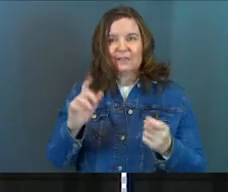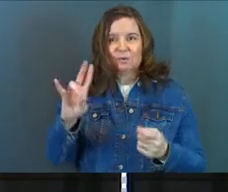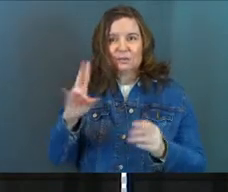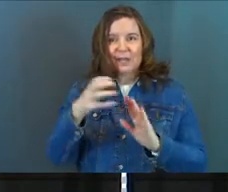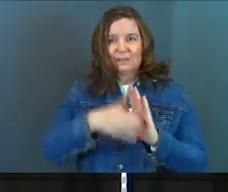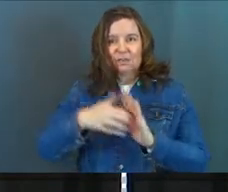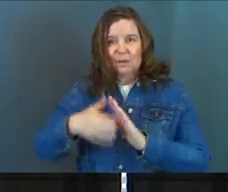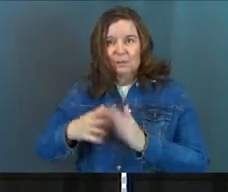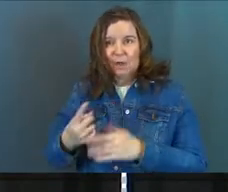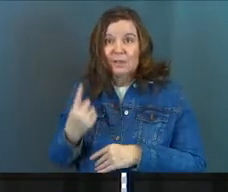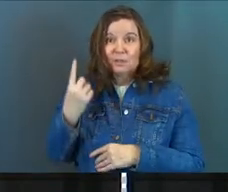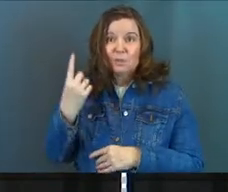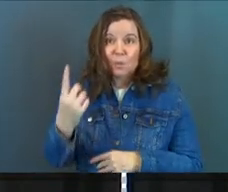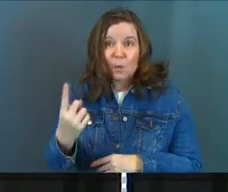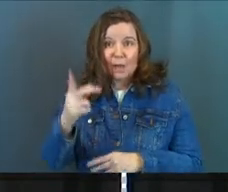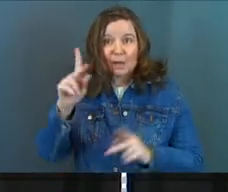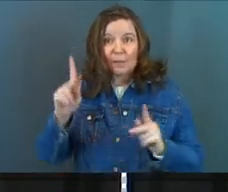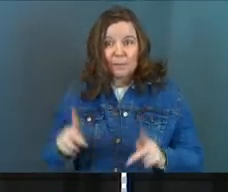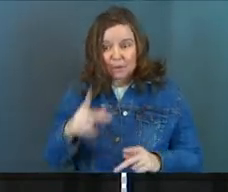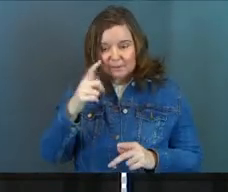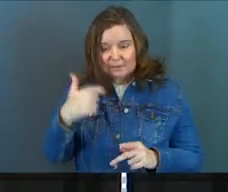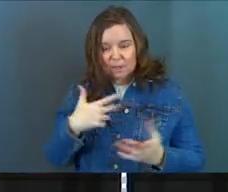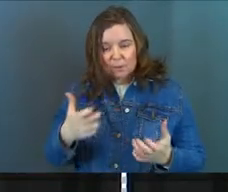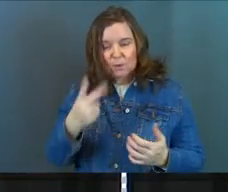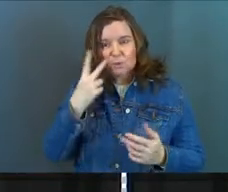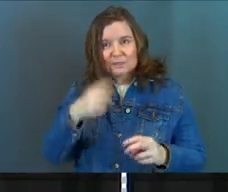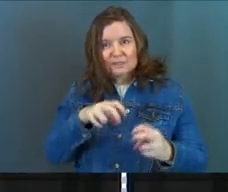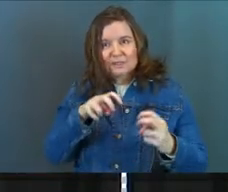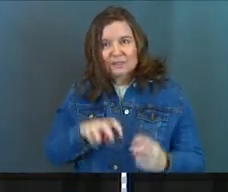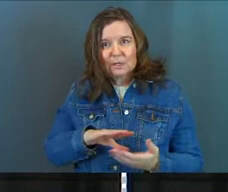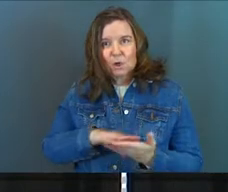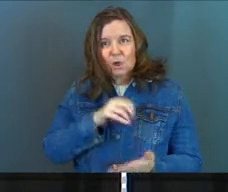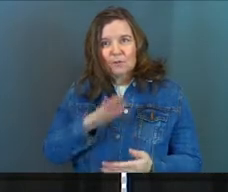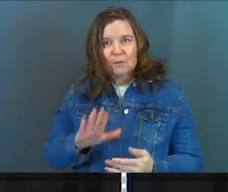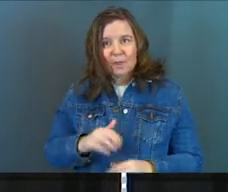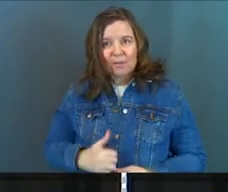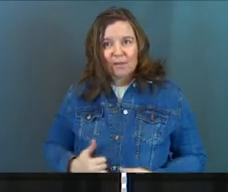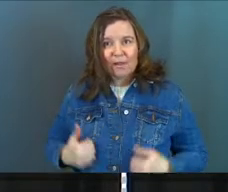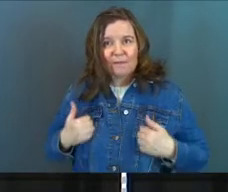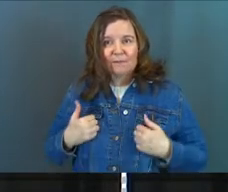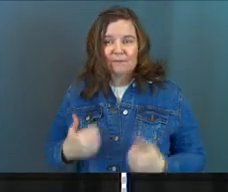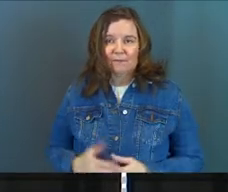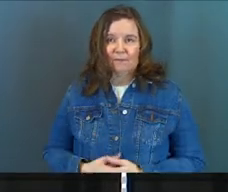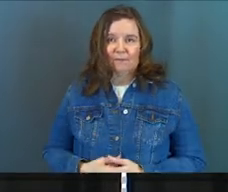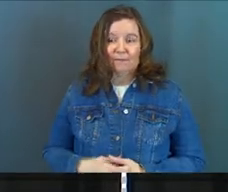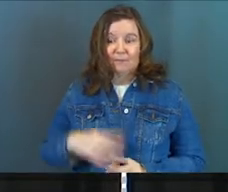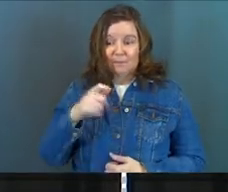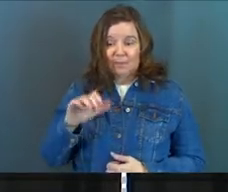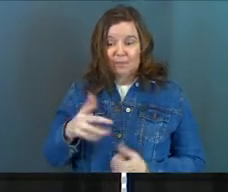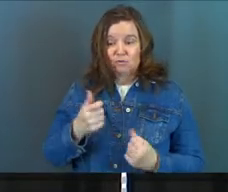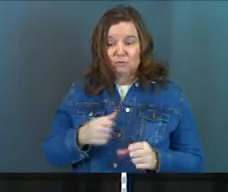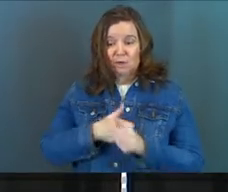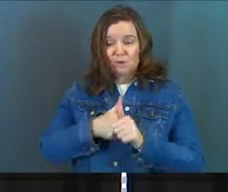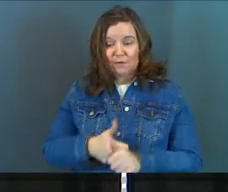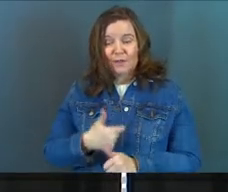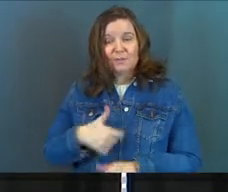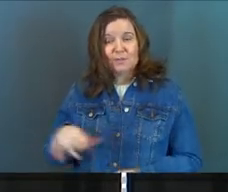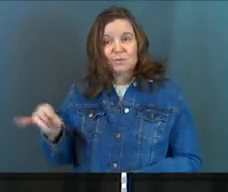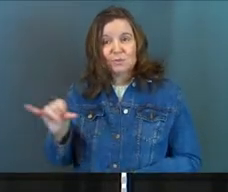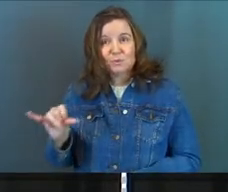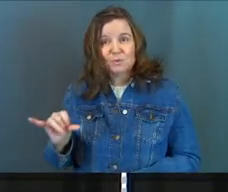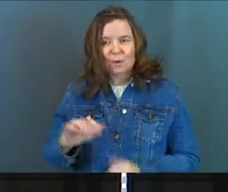7 chapters on this one person because I want you to sit down and learn from their life because they're trying to follow me